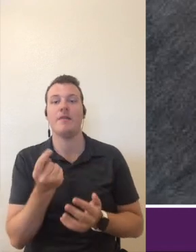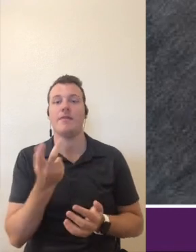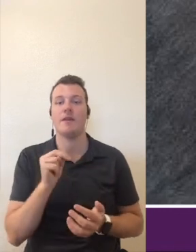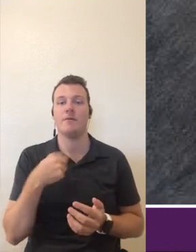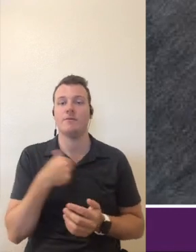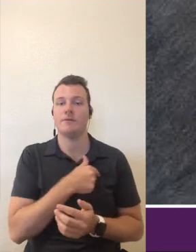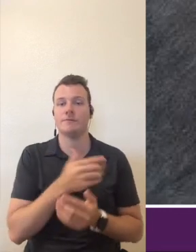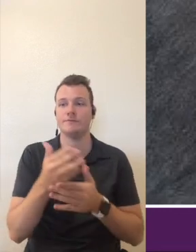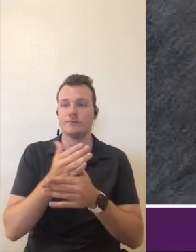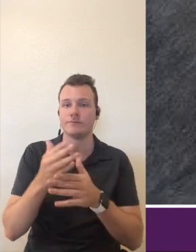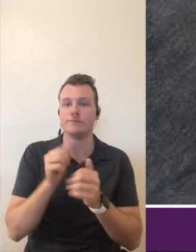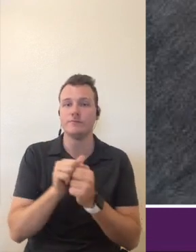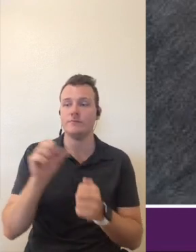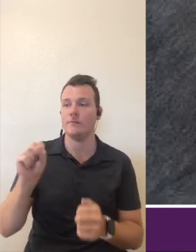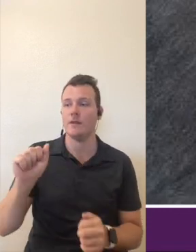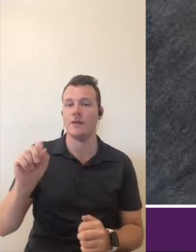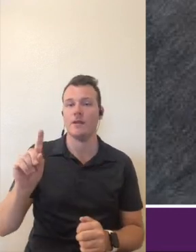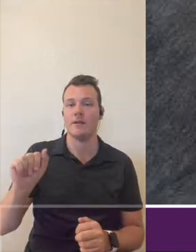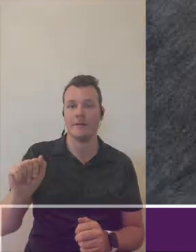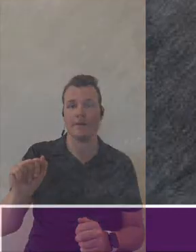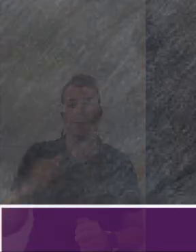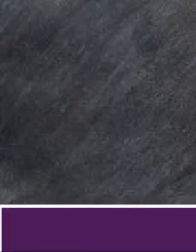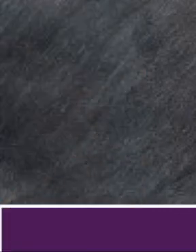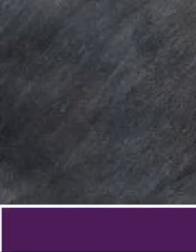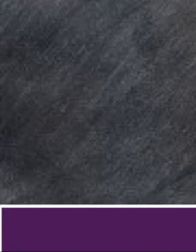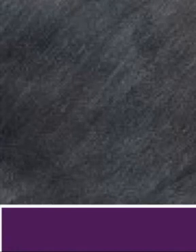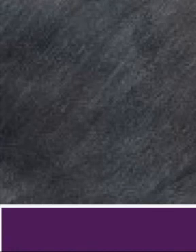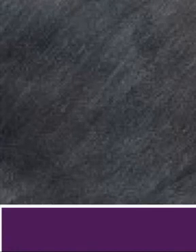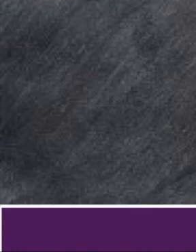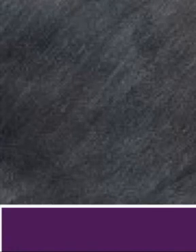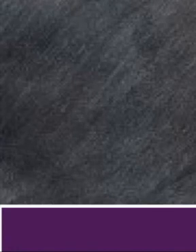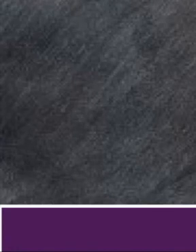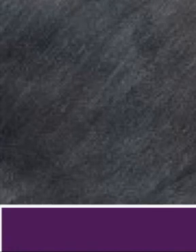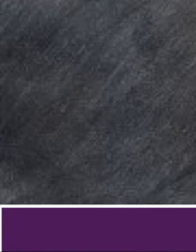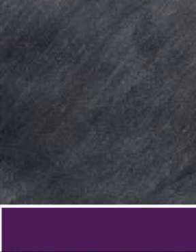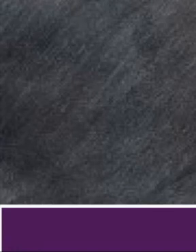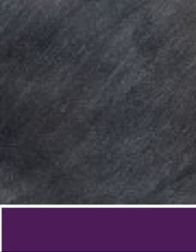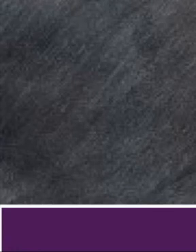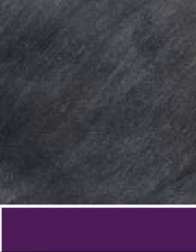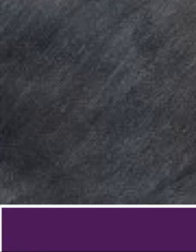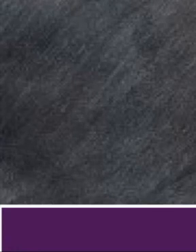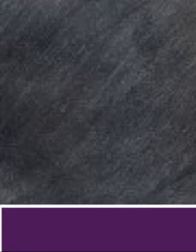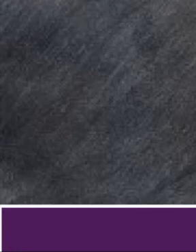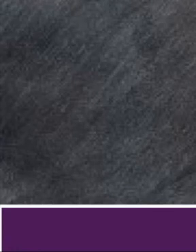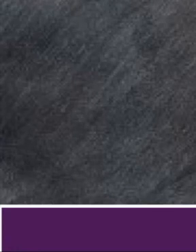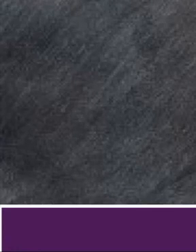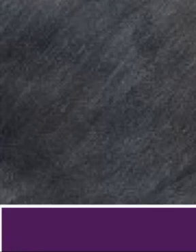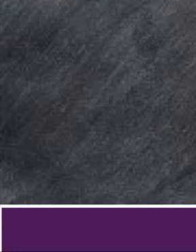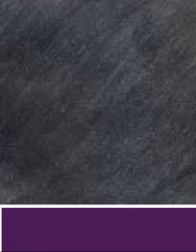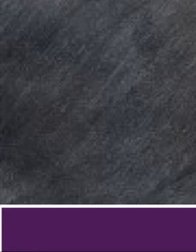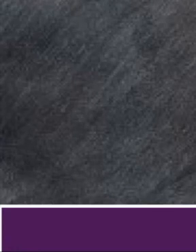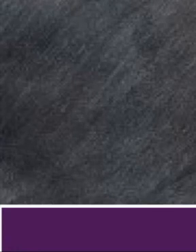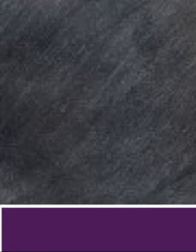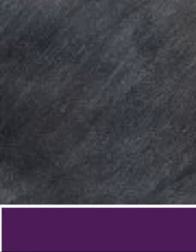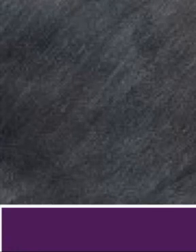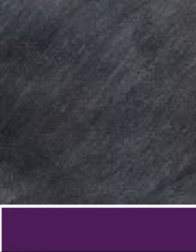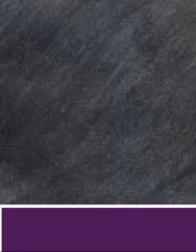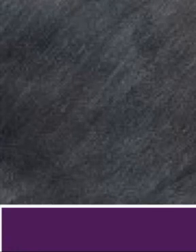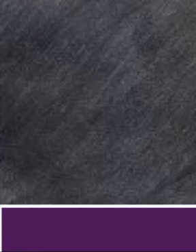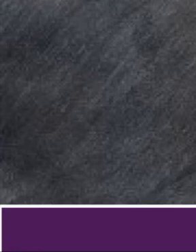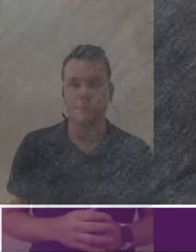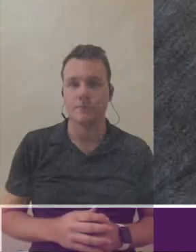Excel spreadsheet that we can then share with other SADA members, you know, now and in the